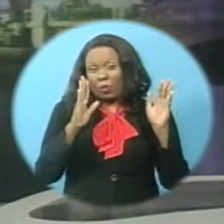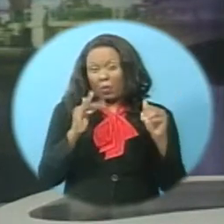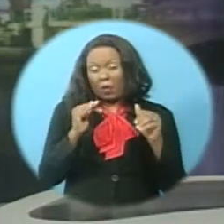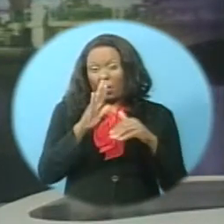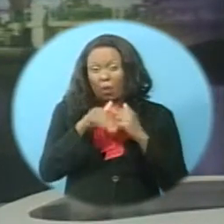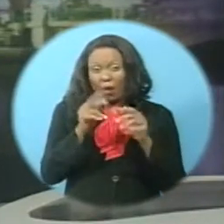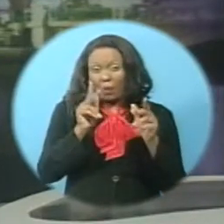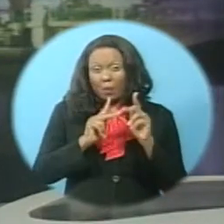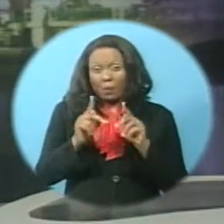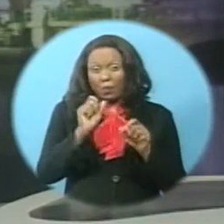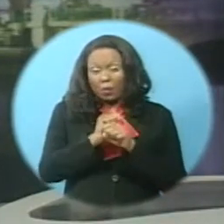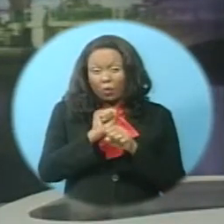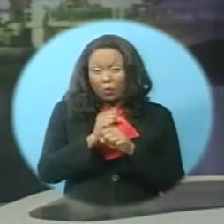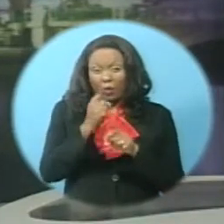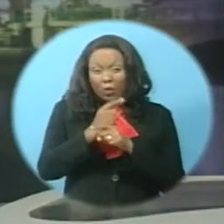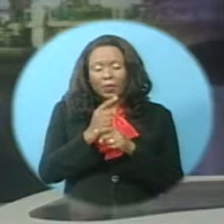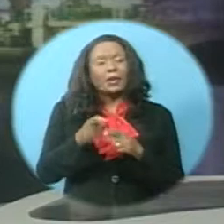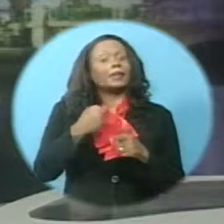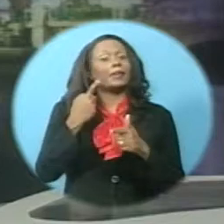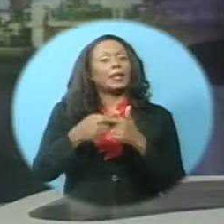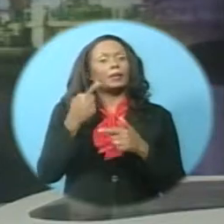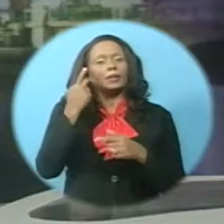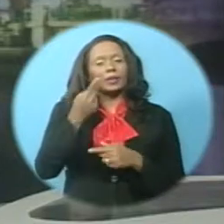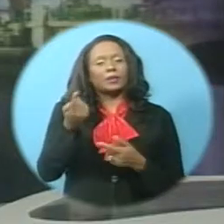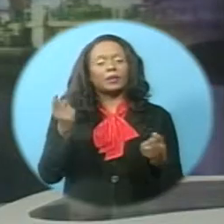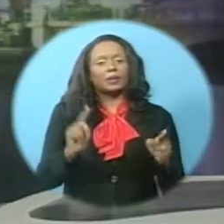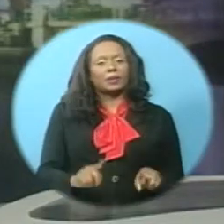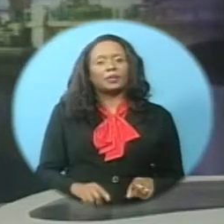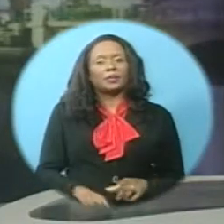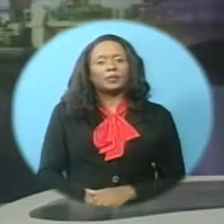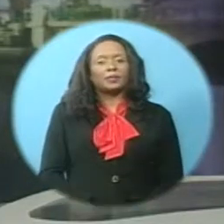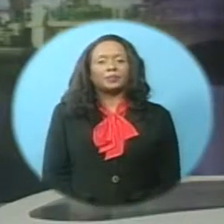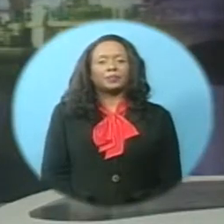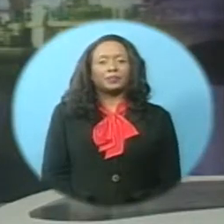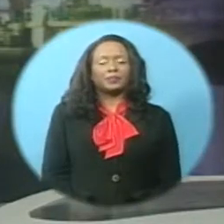do their job, and then we'll see what happens.